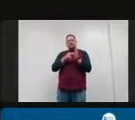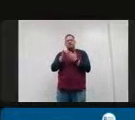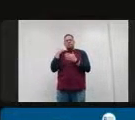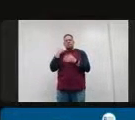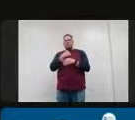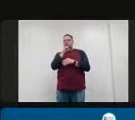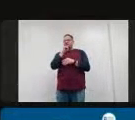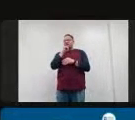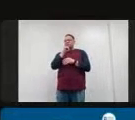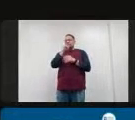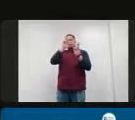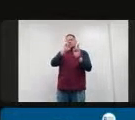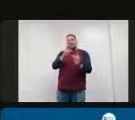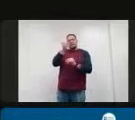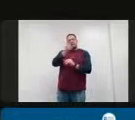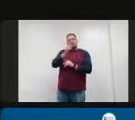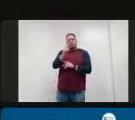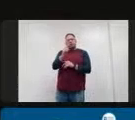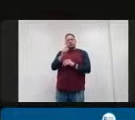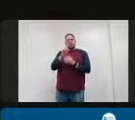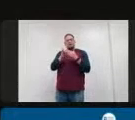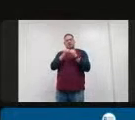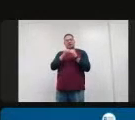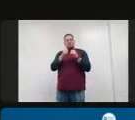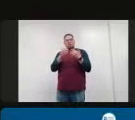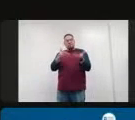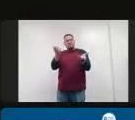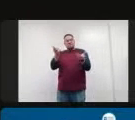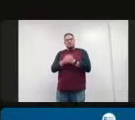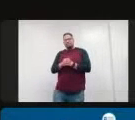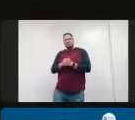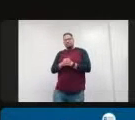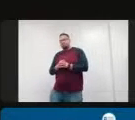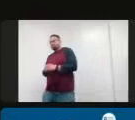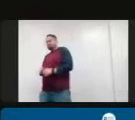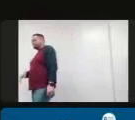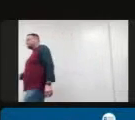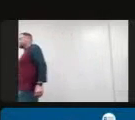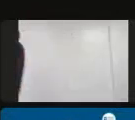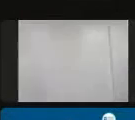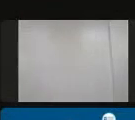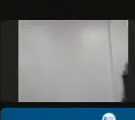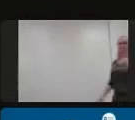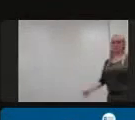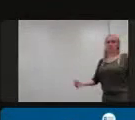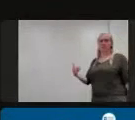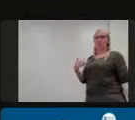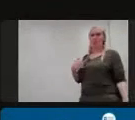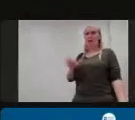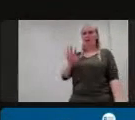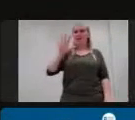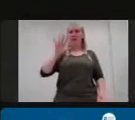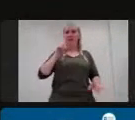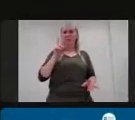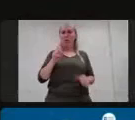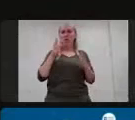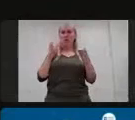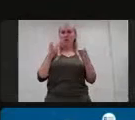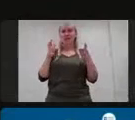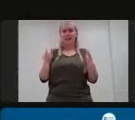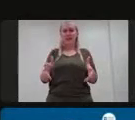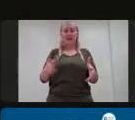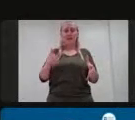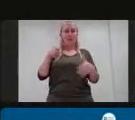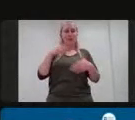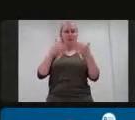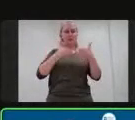disrespecting anybody. That's the way it works. Thank you. We have 5 questions left, and we need to get moving to complete this